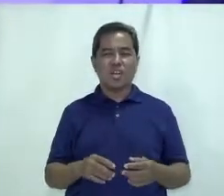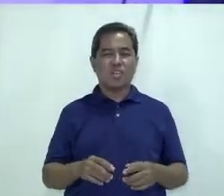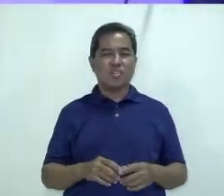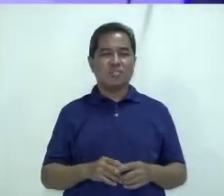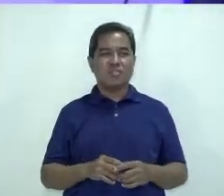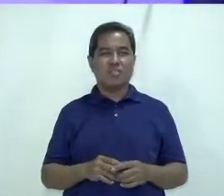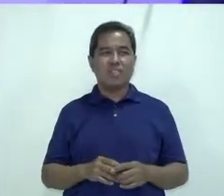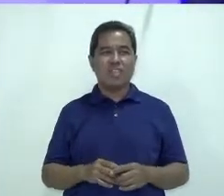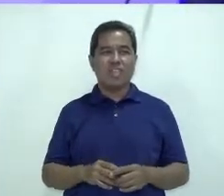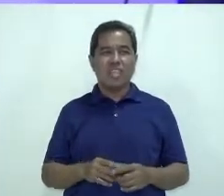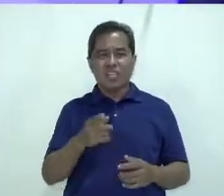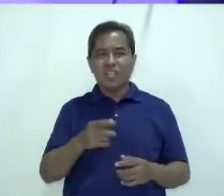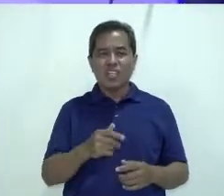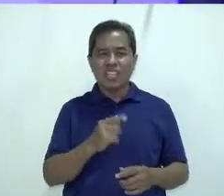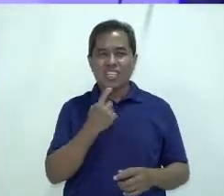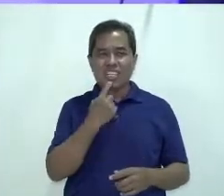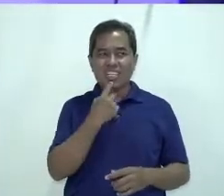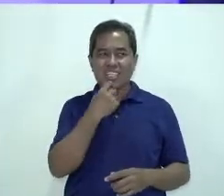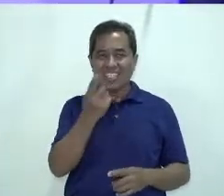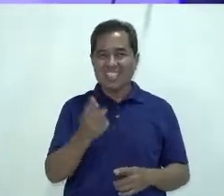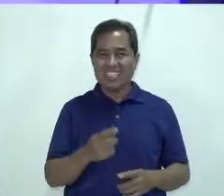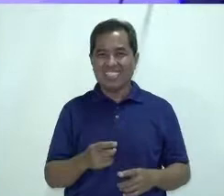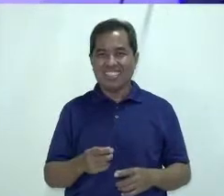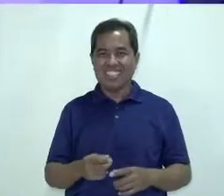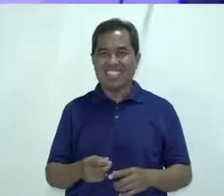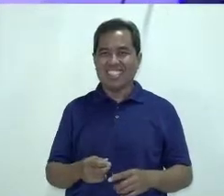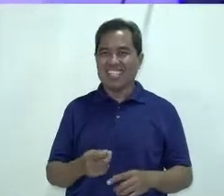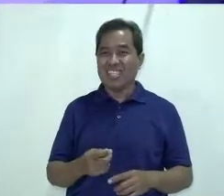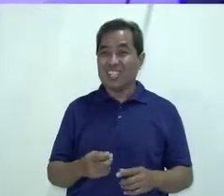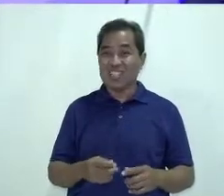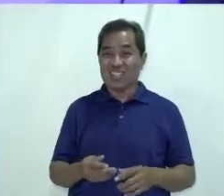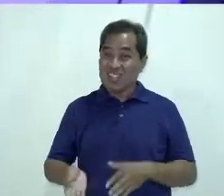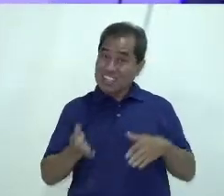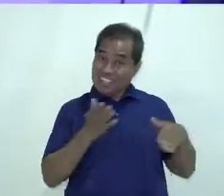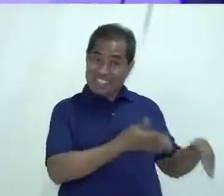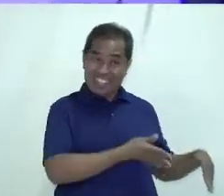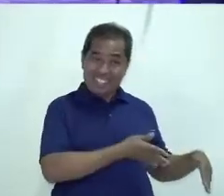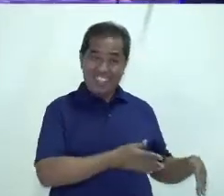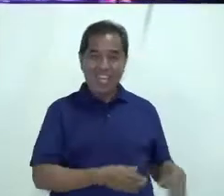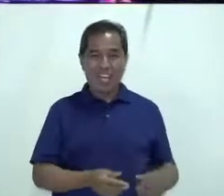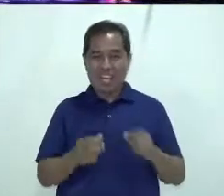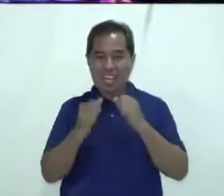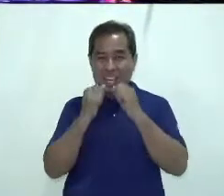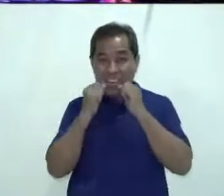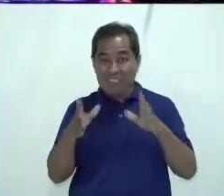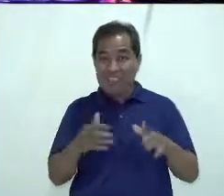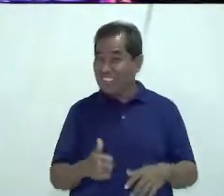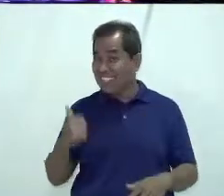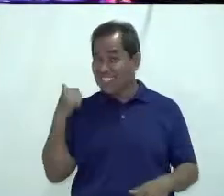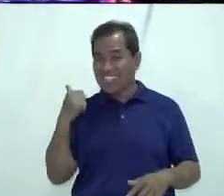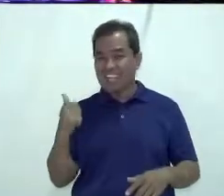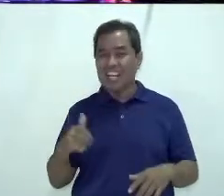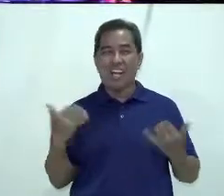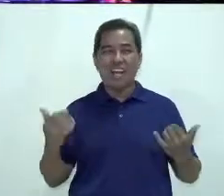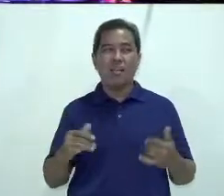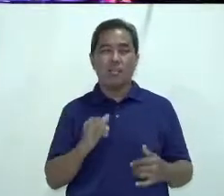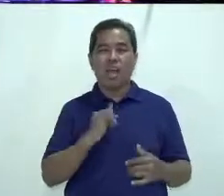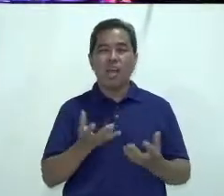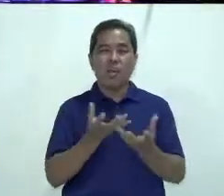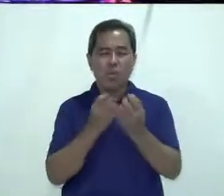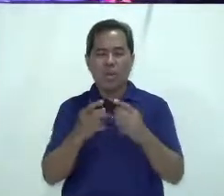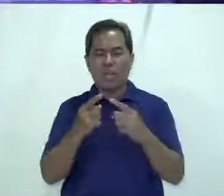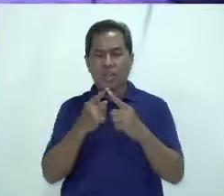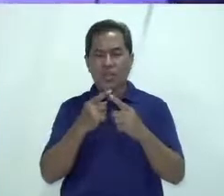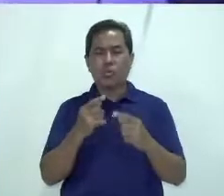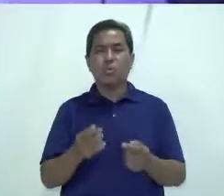more. Can you say to your neighbor, bless others. Bless others. Okay, so right now I want to pray for every one